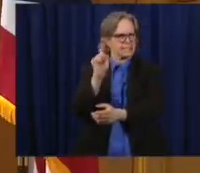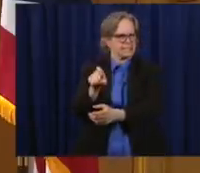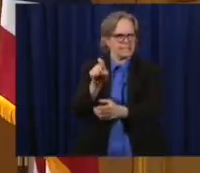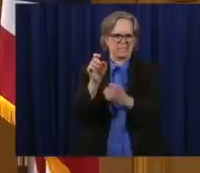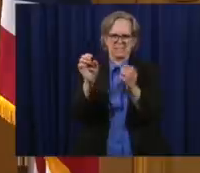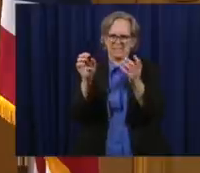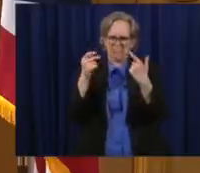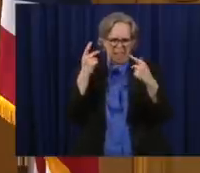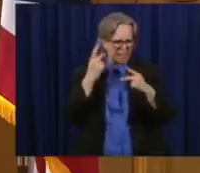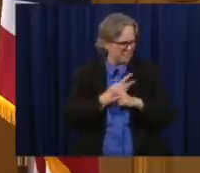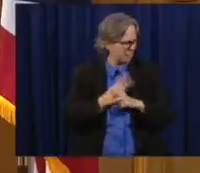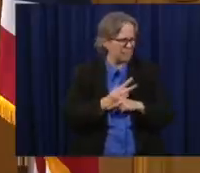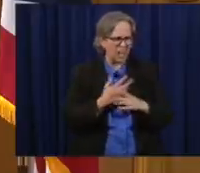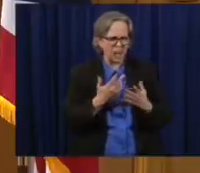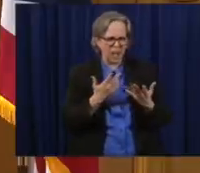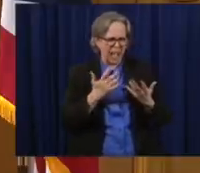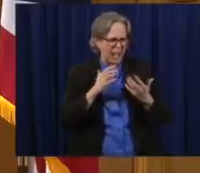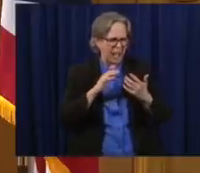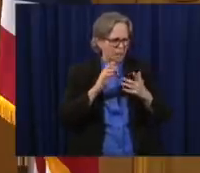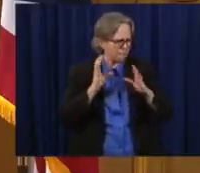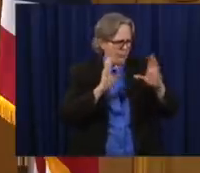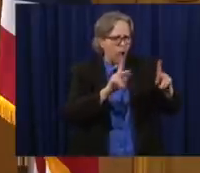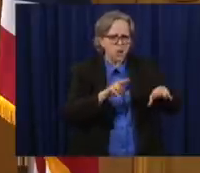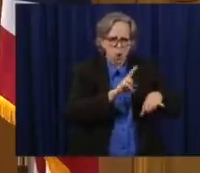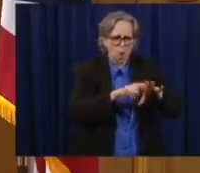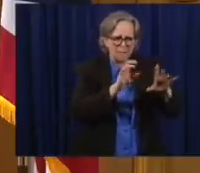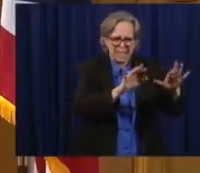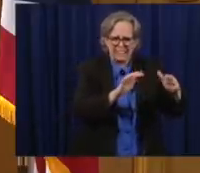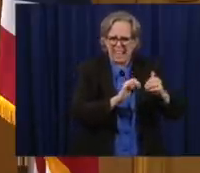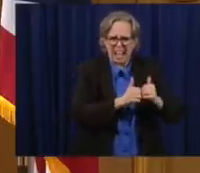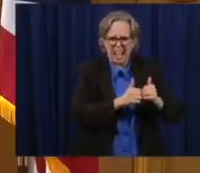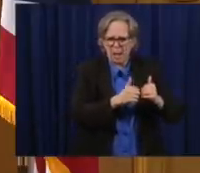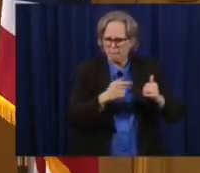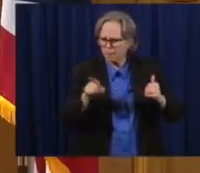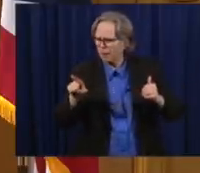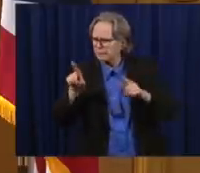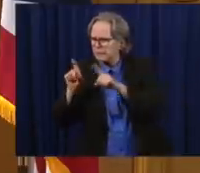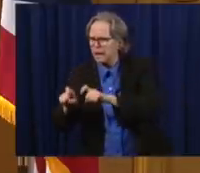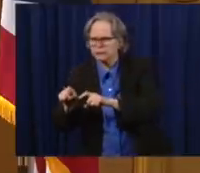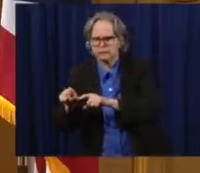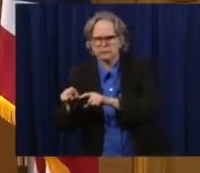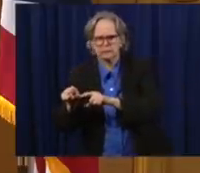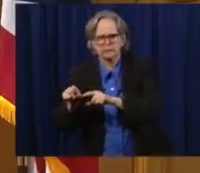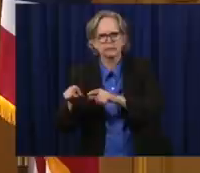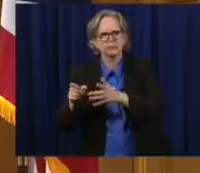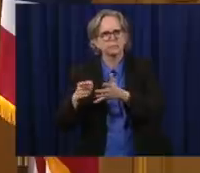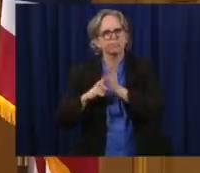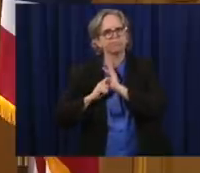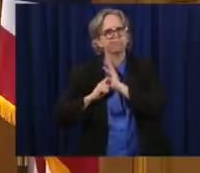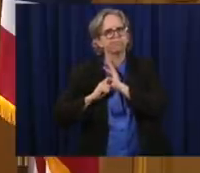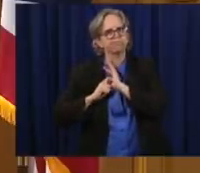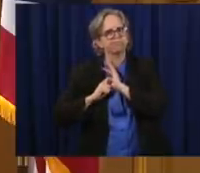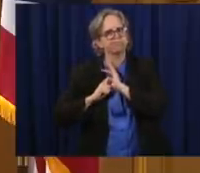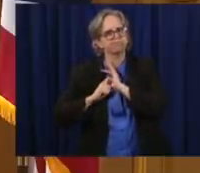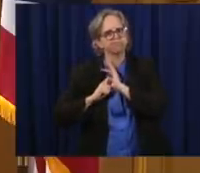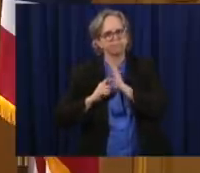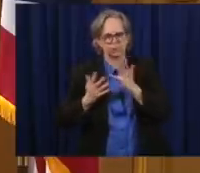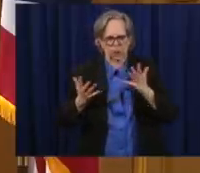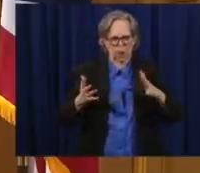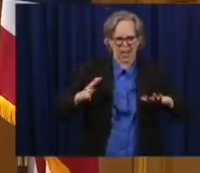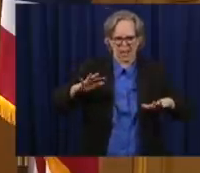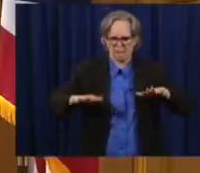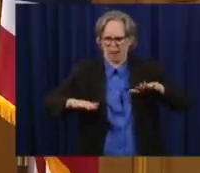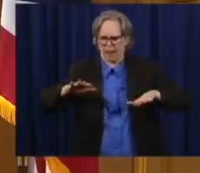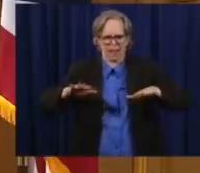increase the testing. As I said, as I indicated a moment ago, one of our problems for our hospitals who are doing the testing is the lack